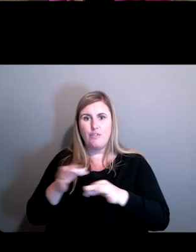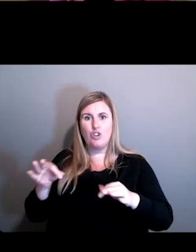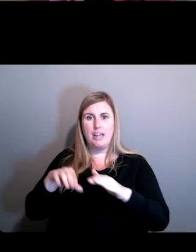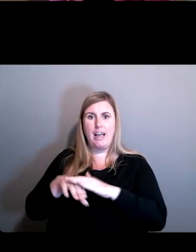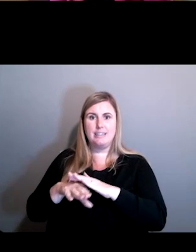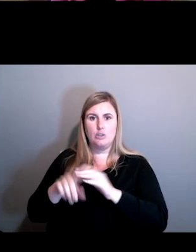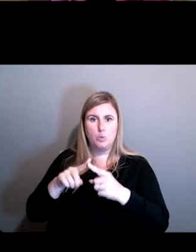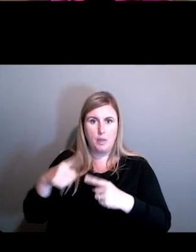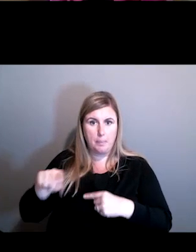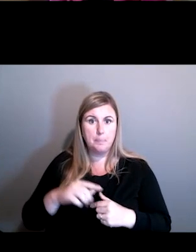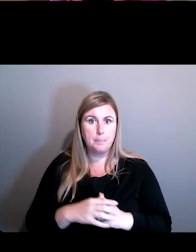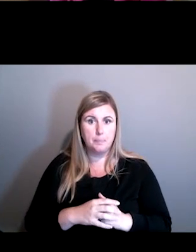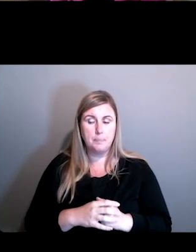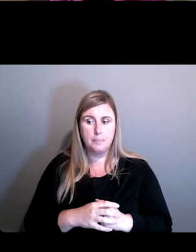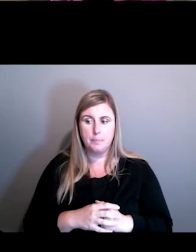them.